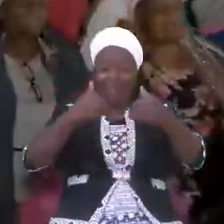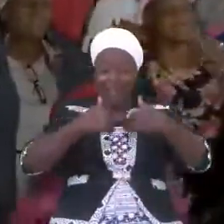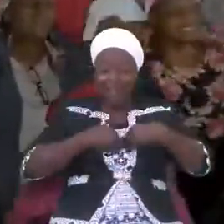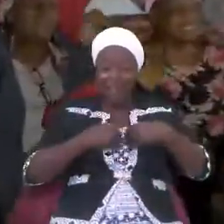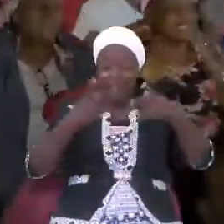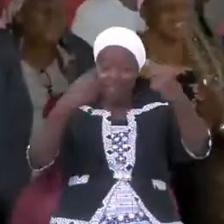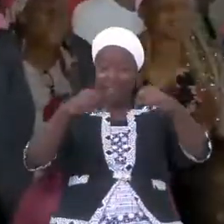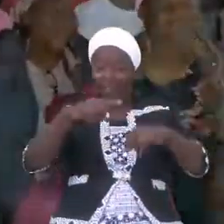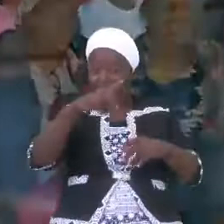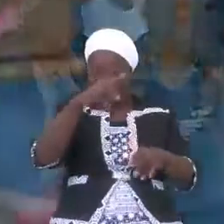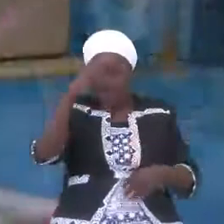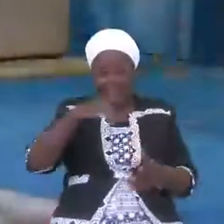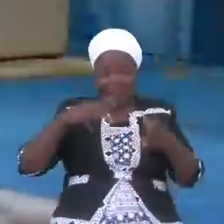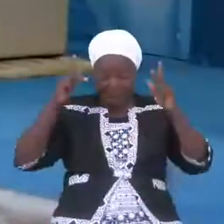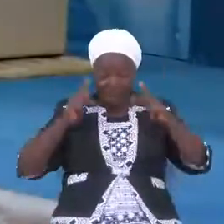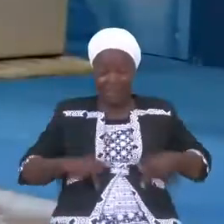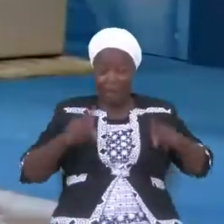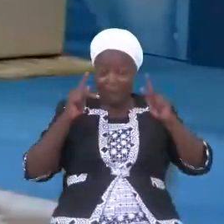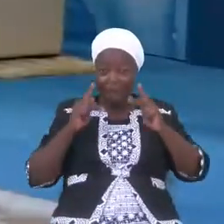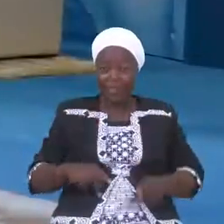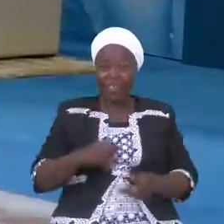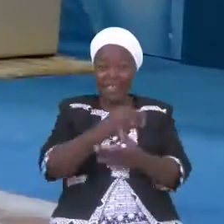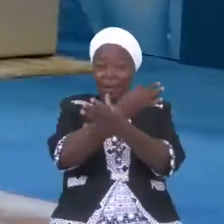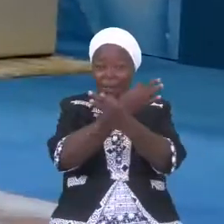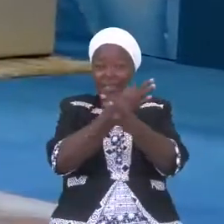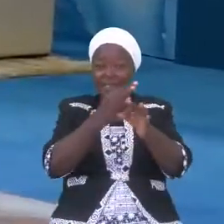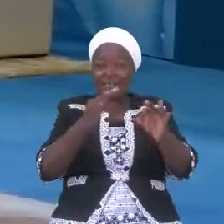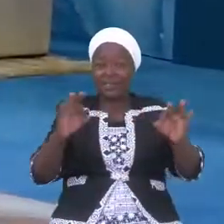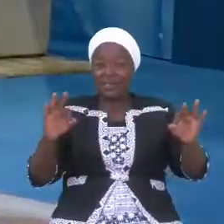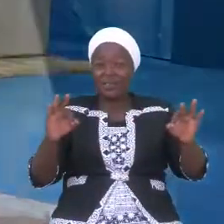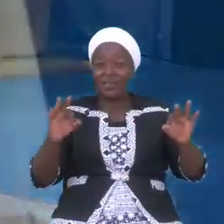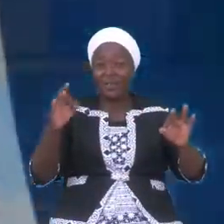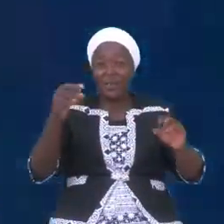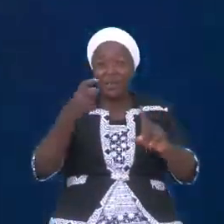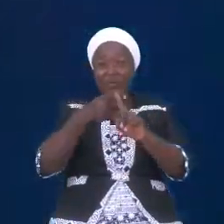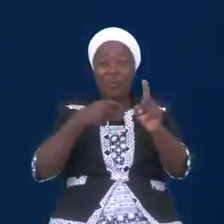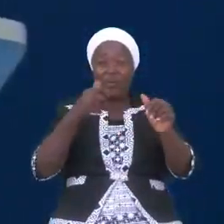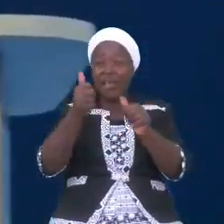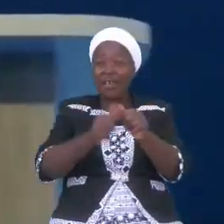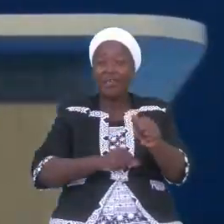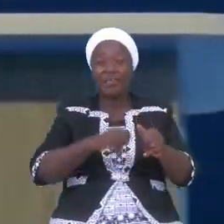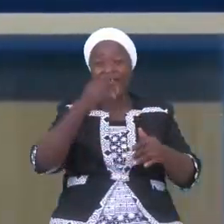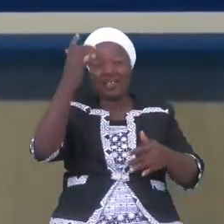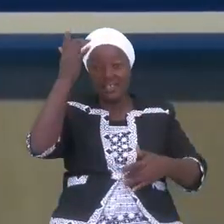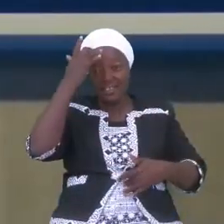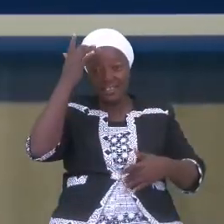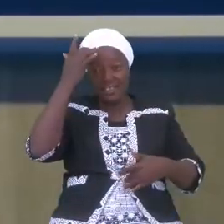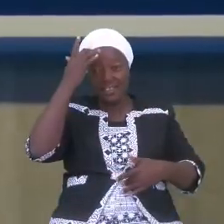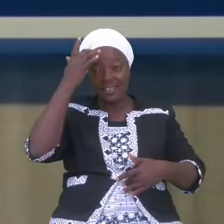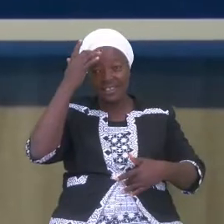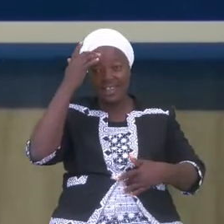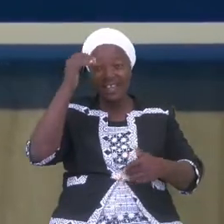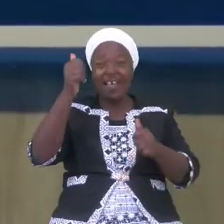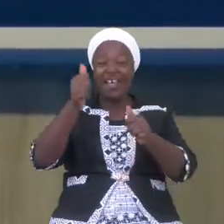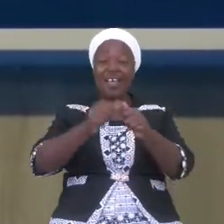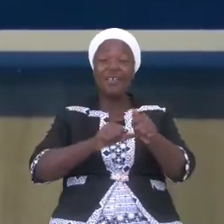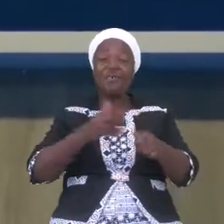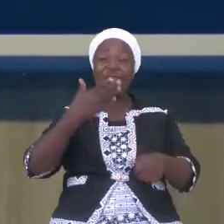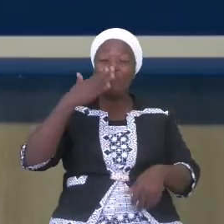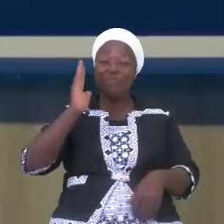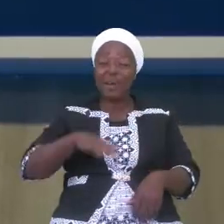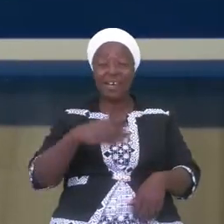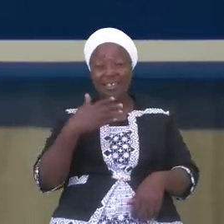Personal emancipation from every sickness, every infirmity,